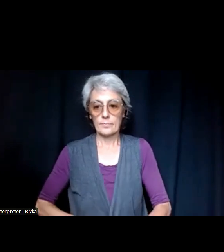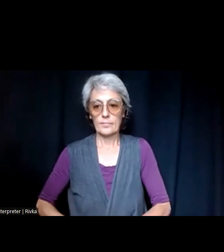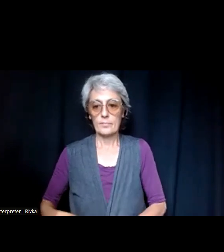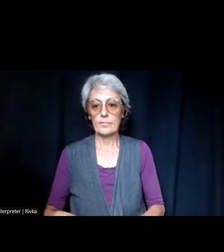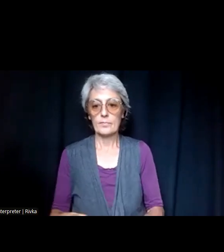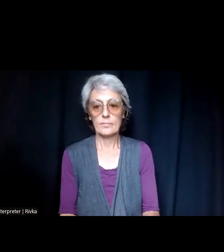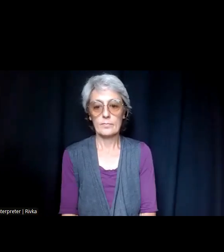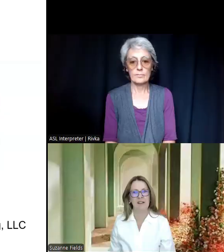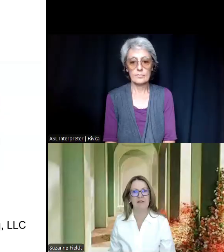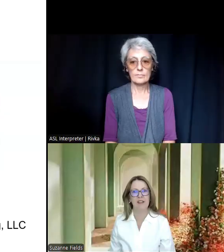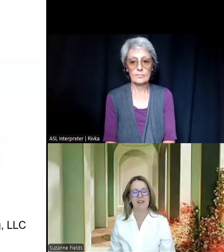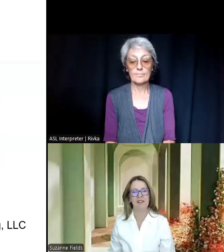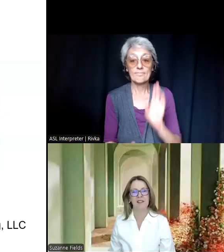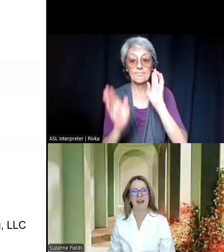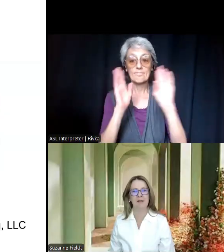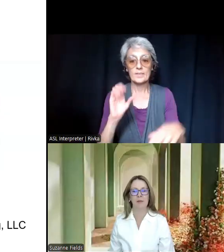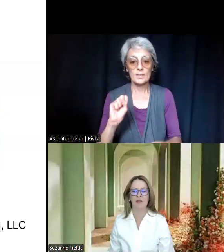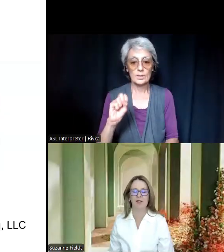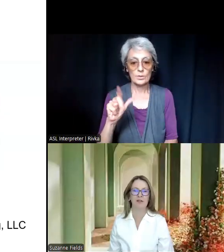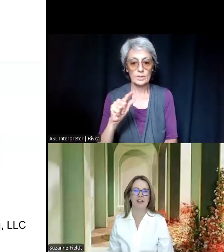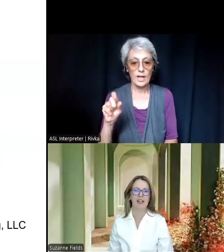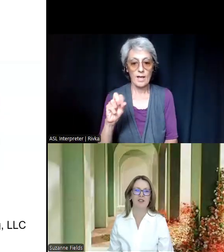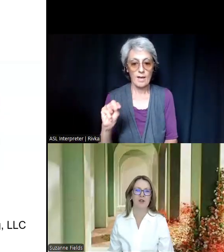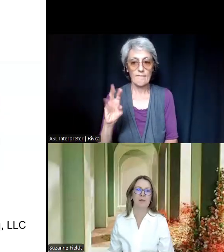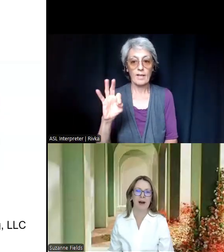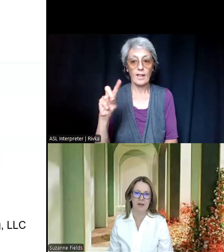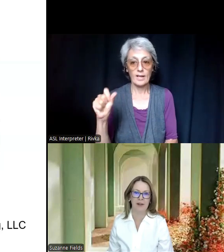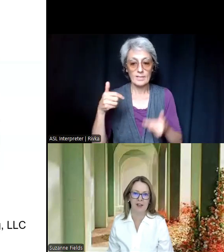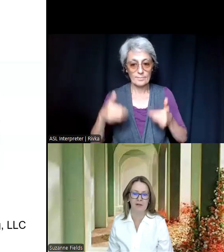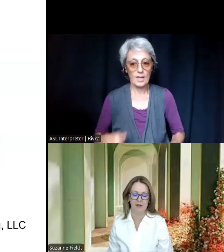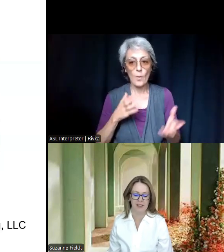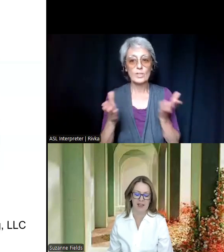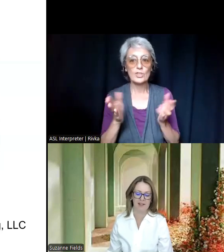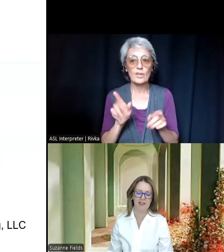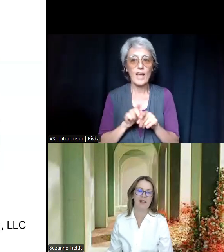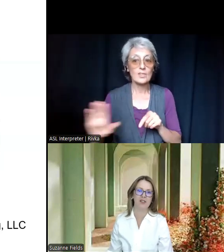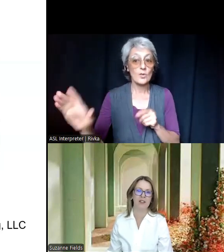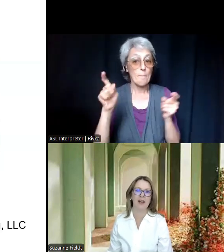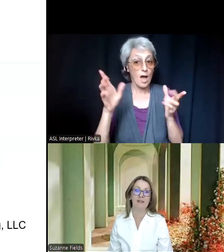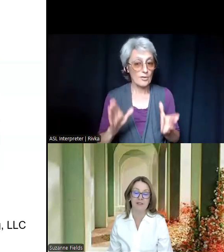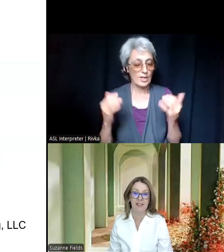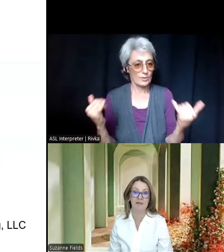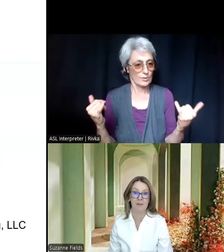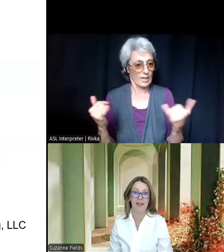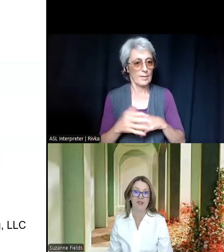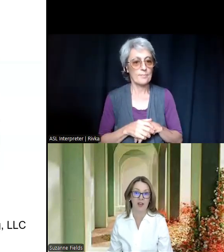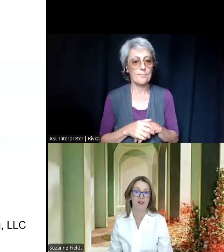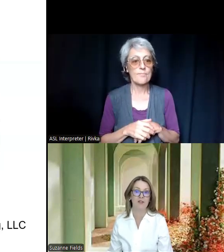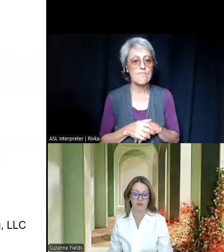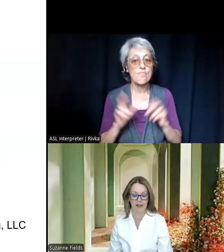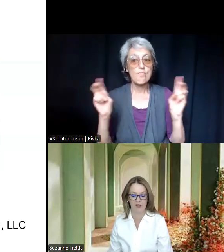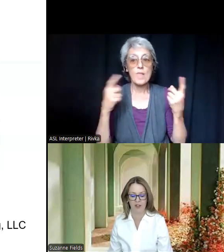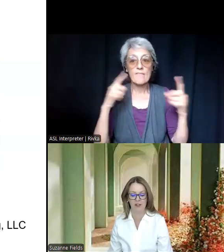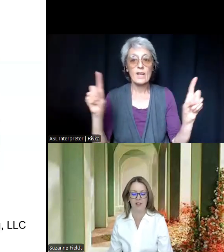Hello, everyone. I'm Suzanne Fields, and I will be serving as your moderator for today's discussion on effective managed